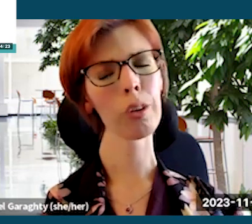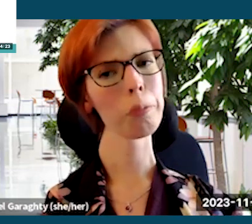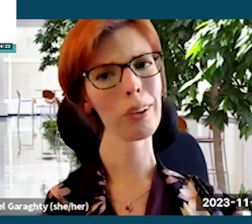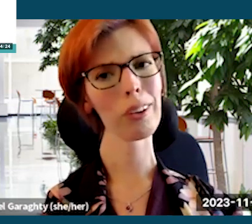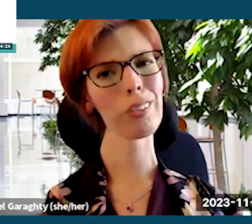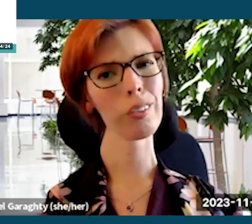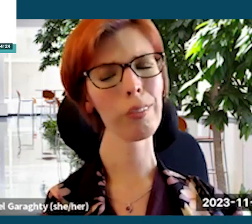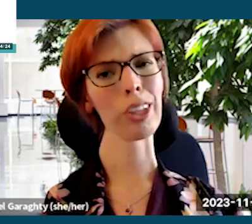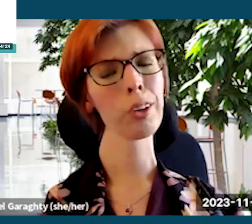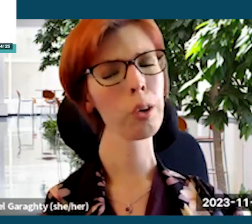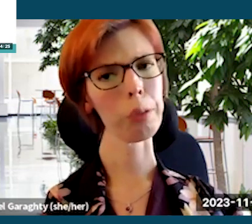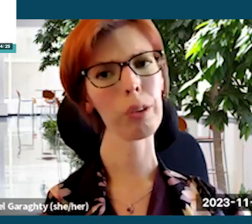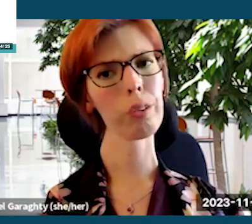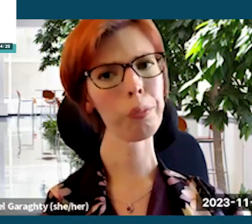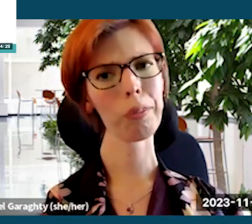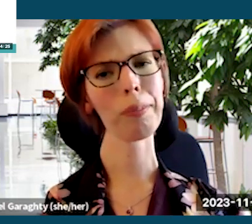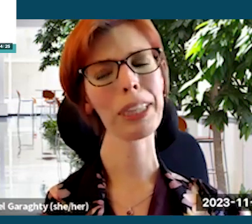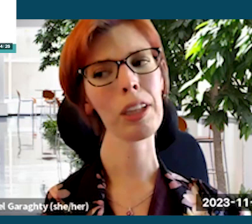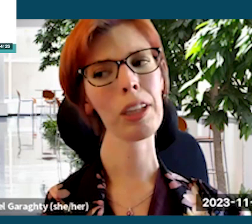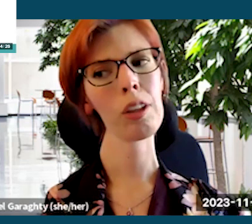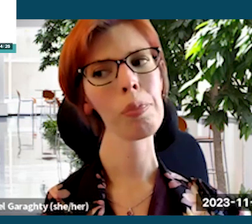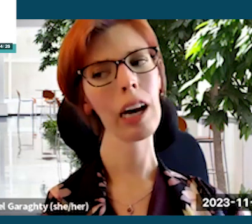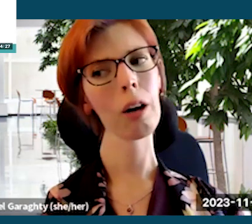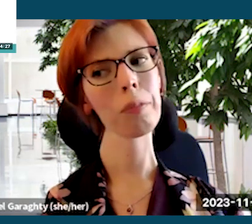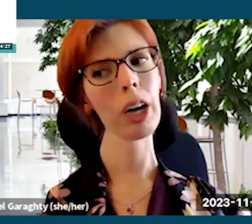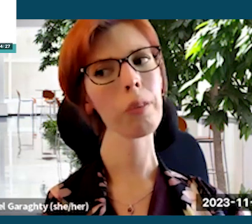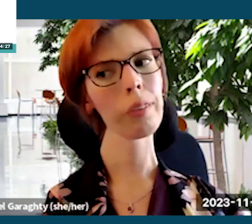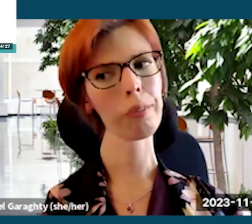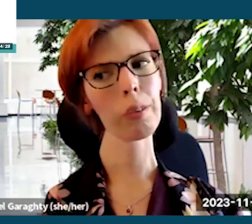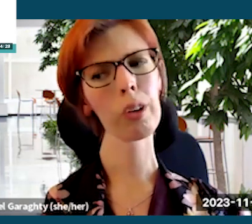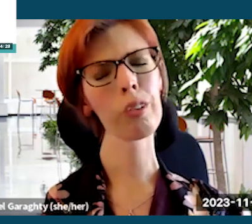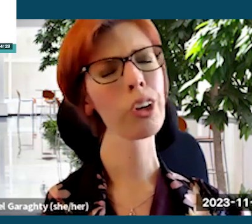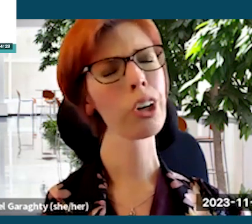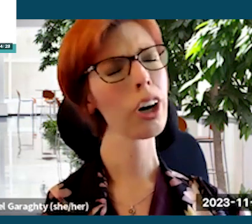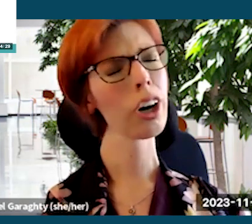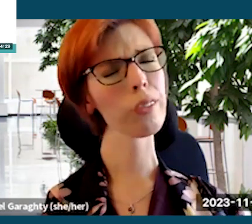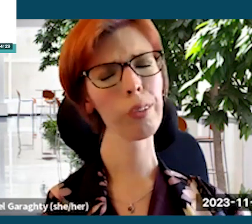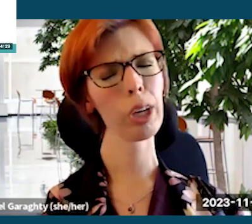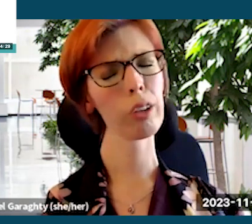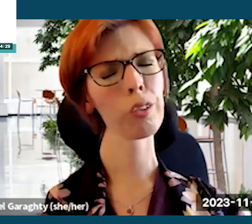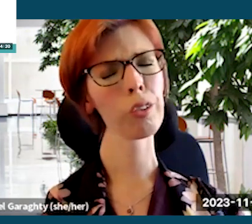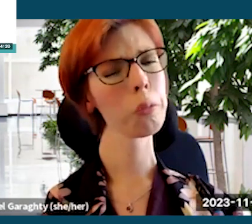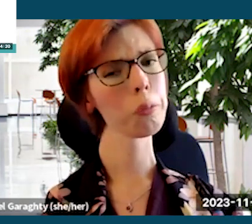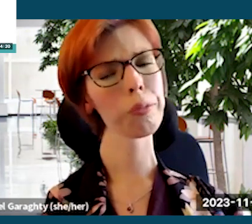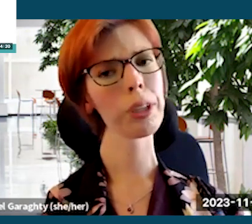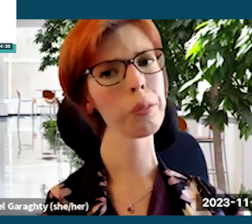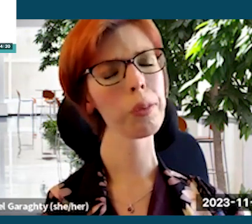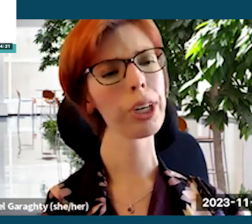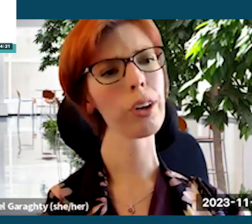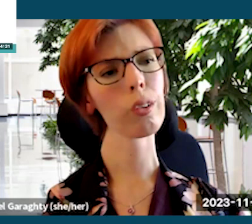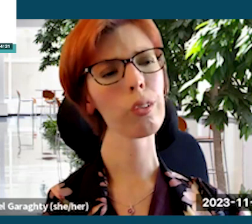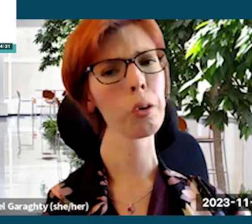America experienced the civil rights movement. And while the focus of the civil rights